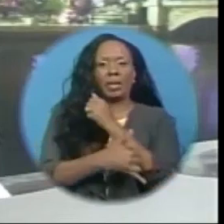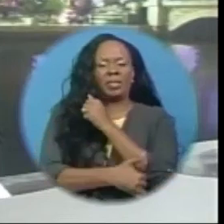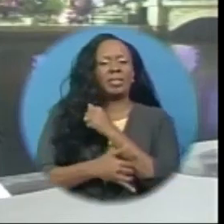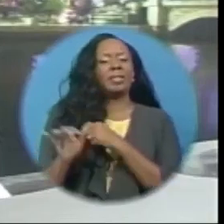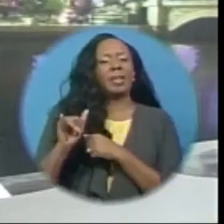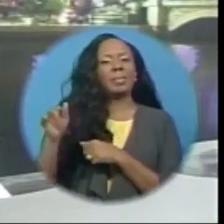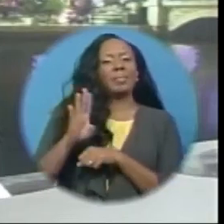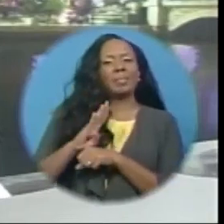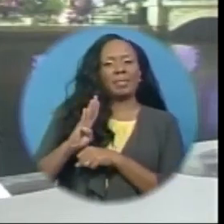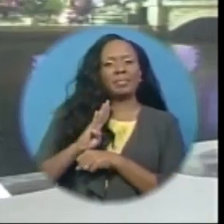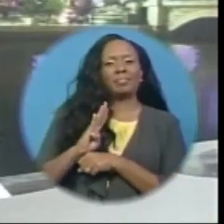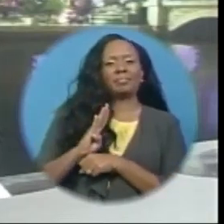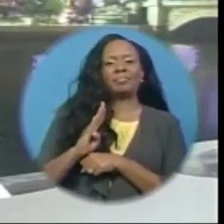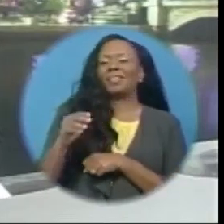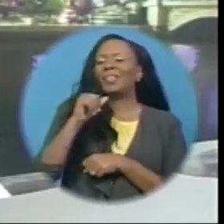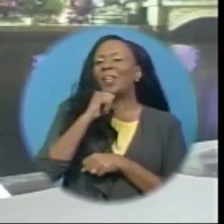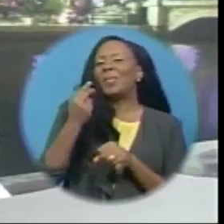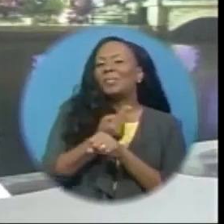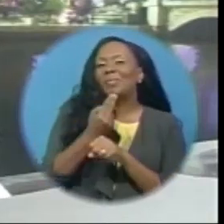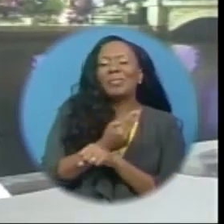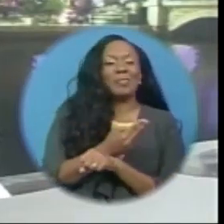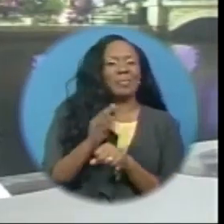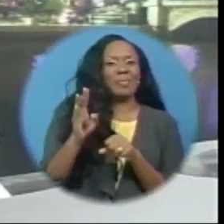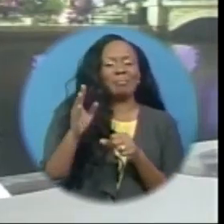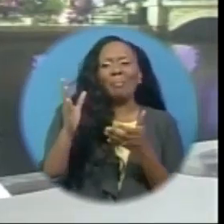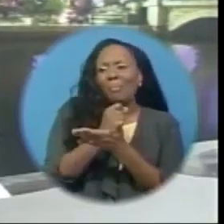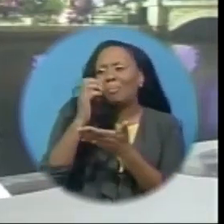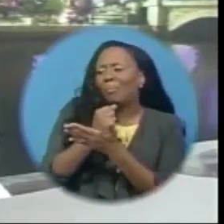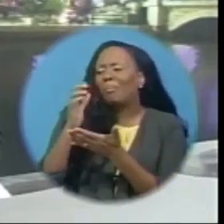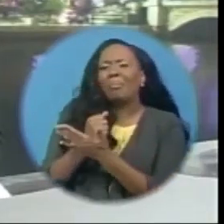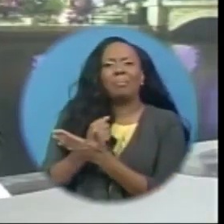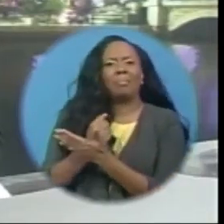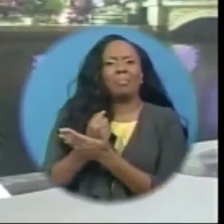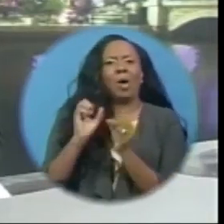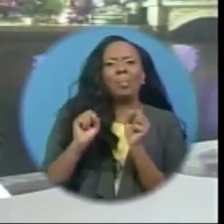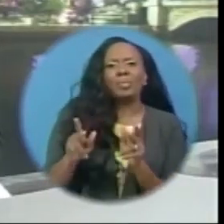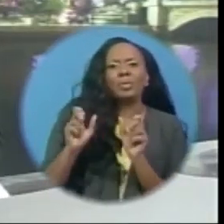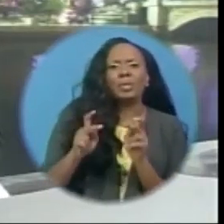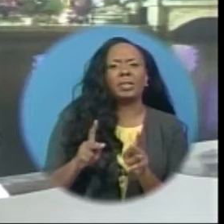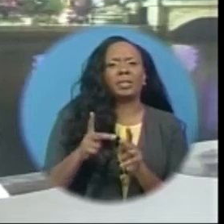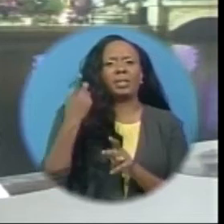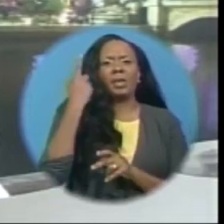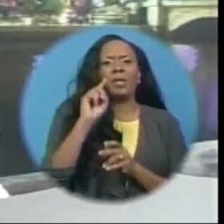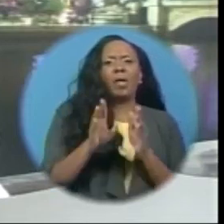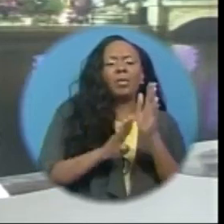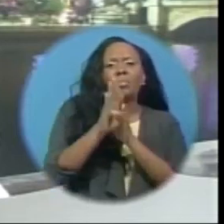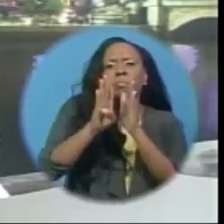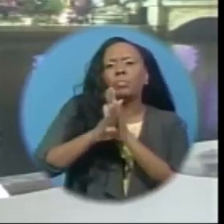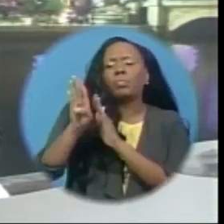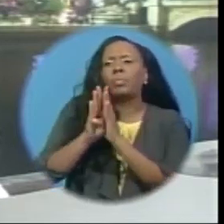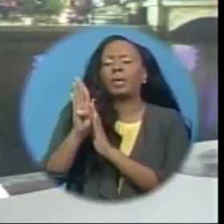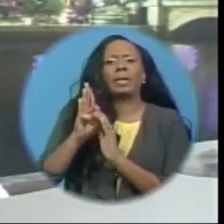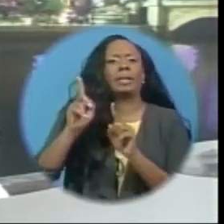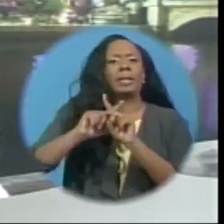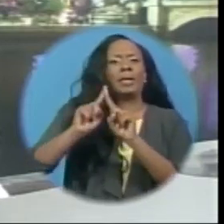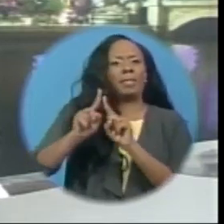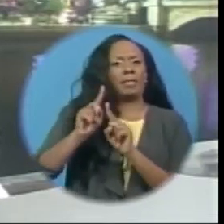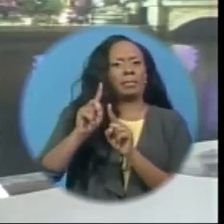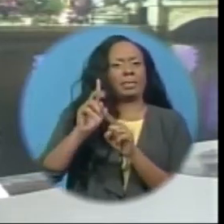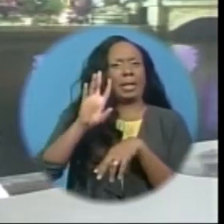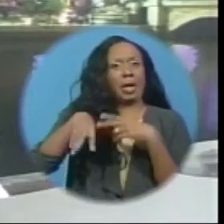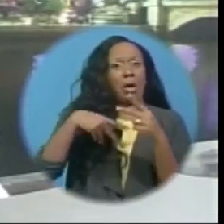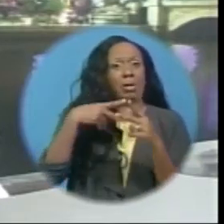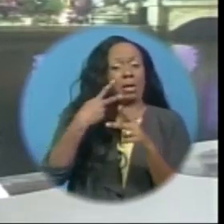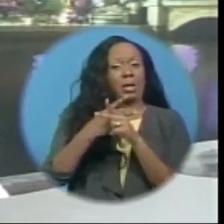Barbados, are not making use of business opportunities afforded by the development of the digital economy. Word of this from